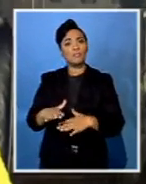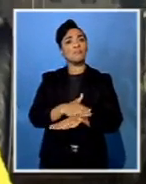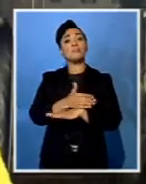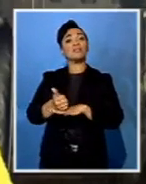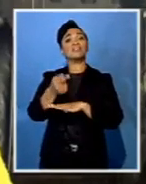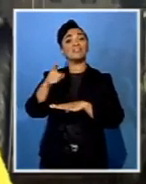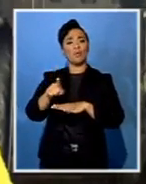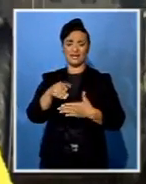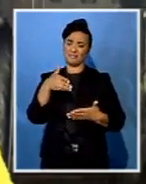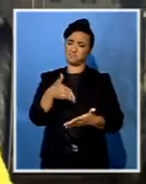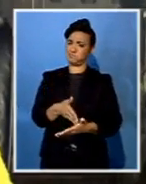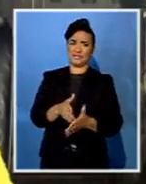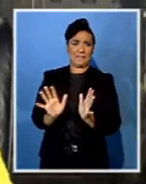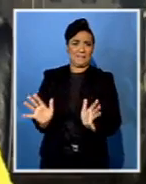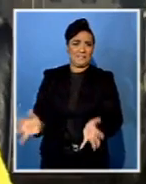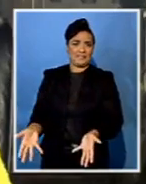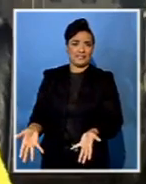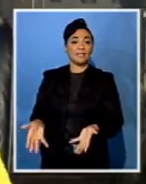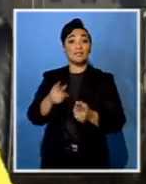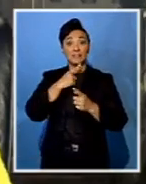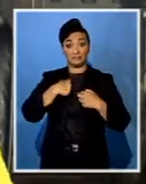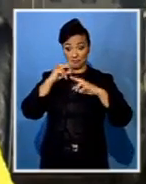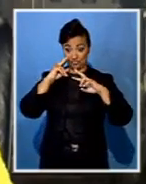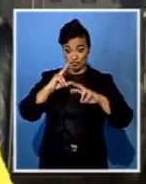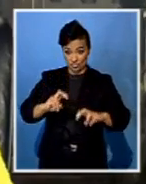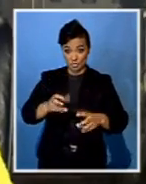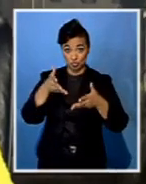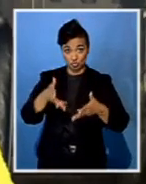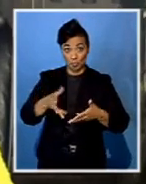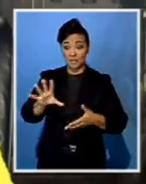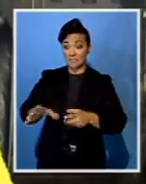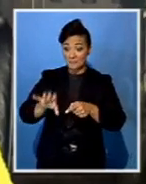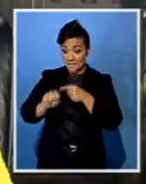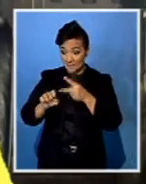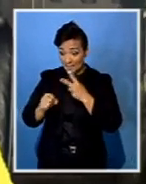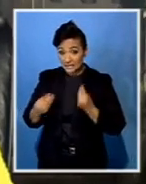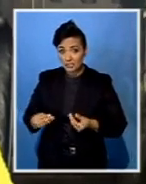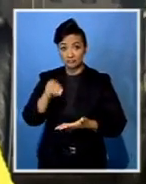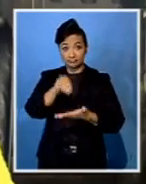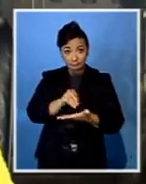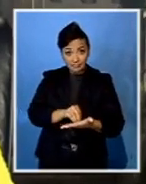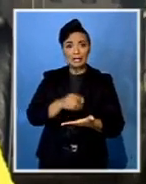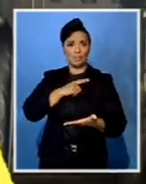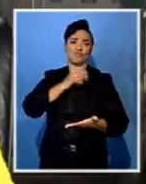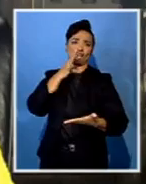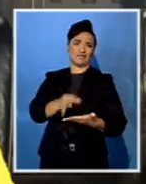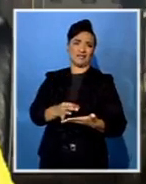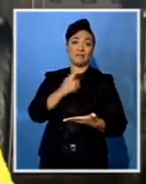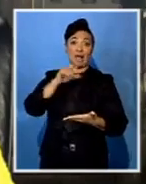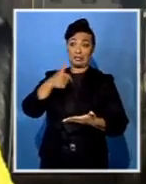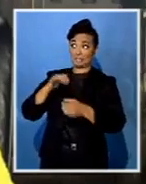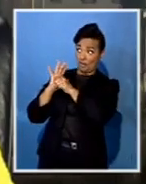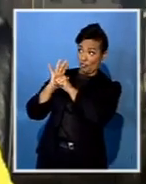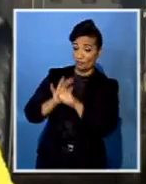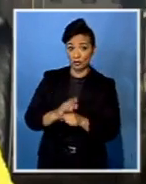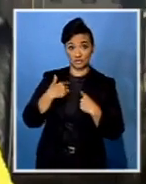based on that, and it was purely based on the investigation. There's no higher source or whatever, but the thing